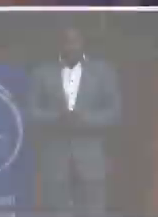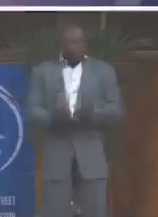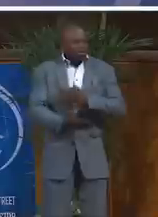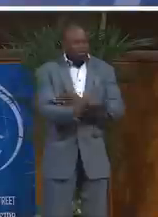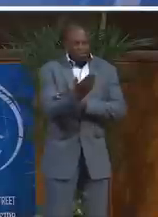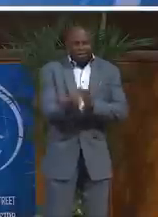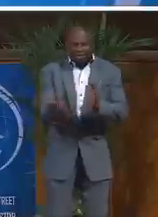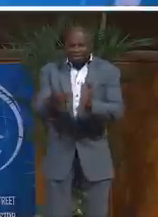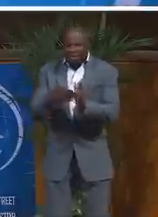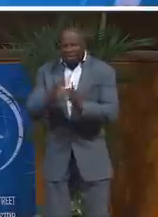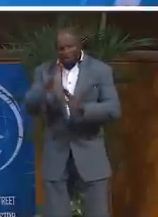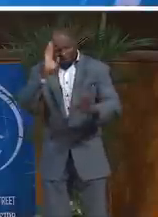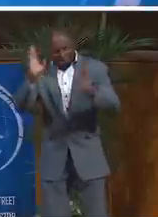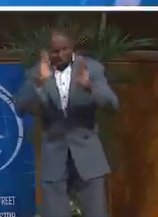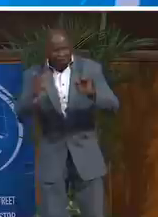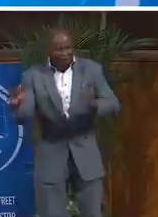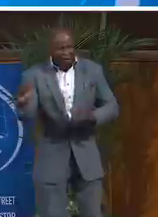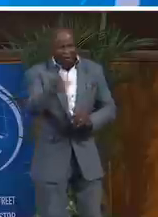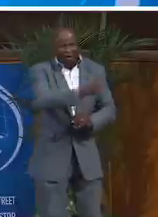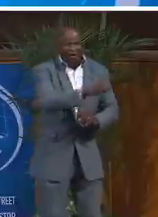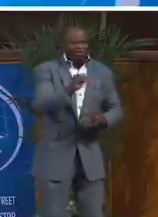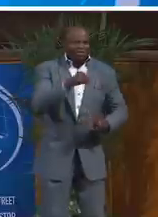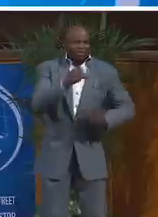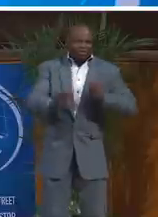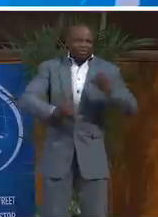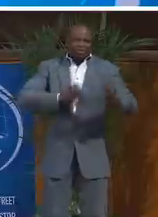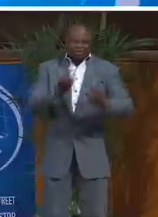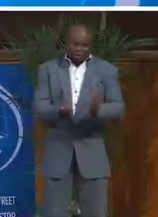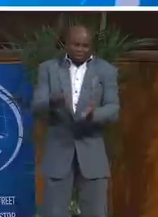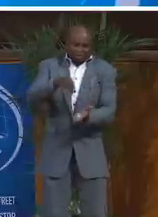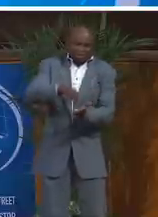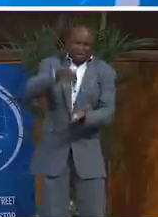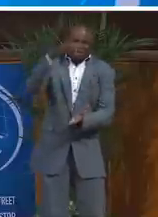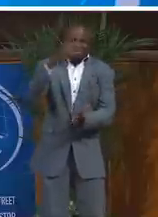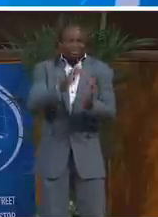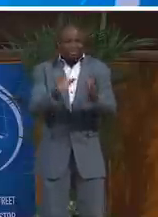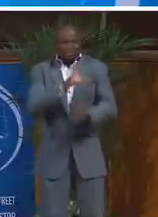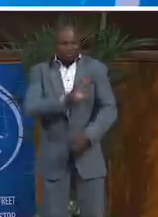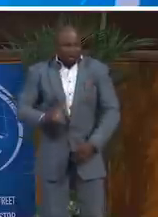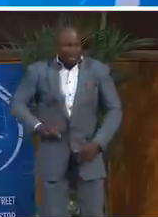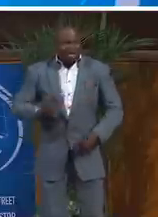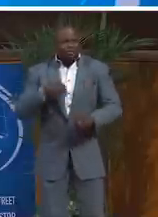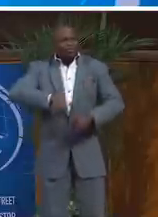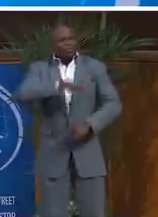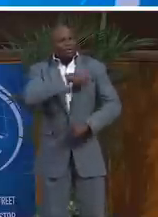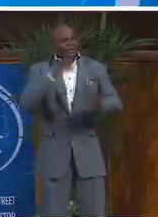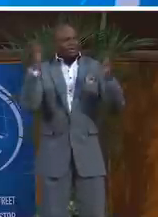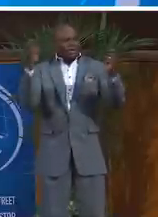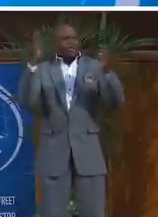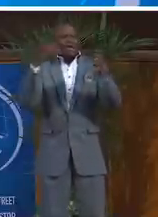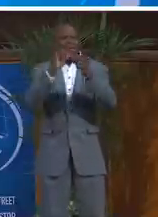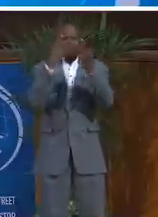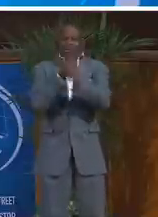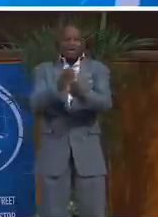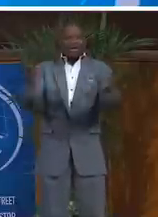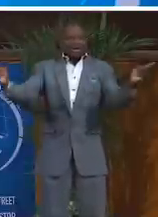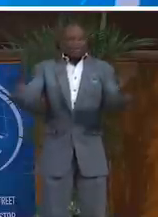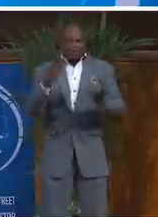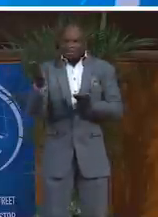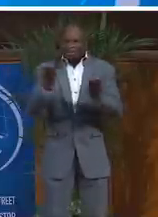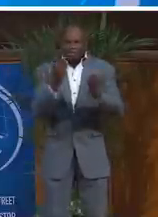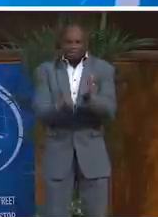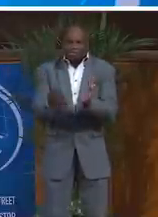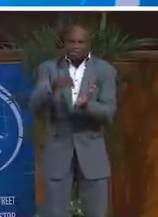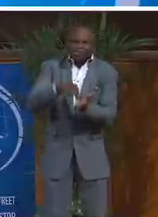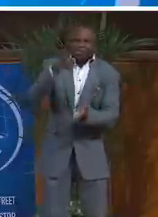Good morning again. I want to greet all of you with the joy of the resurrection of Jesus Christ as we celebrate and proclaim that we serve a